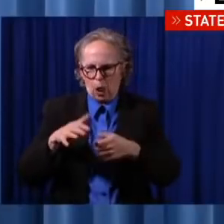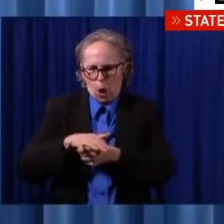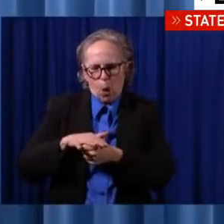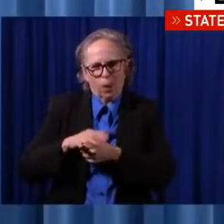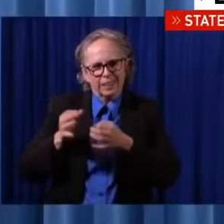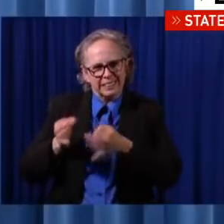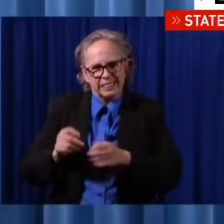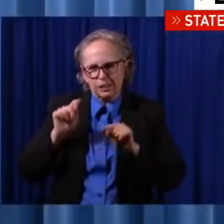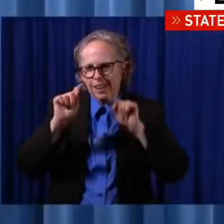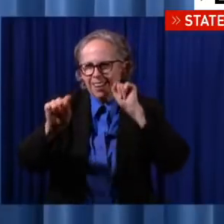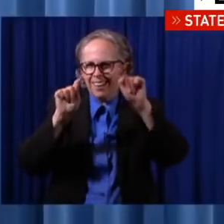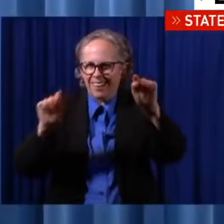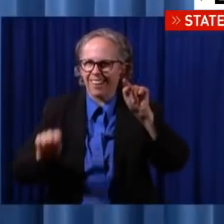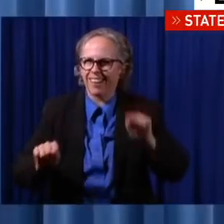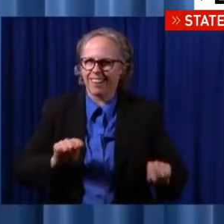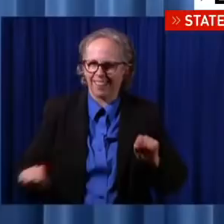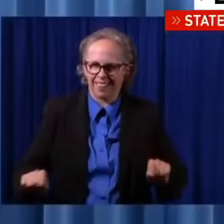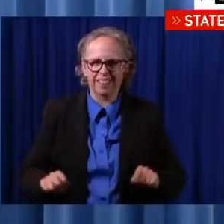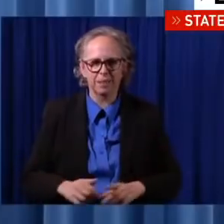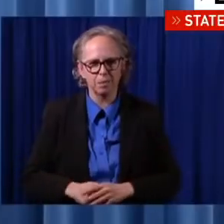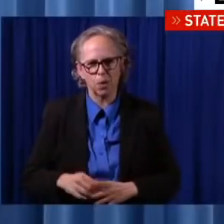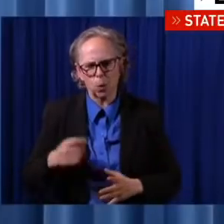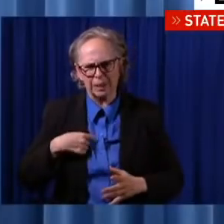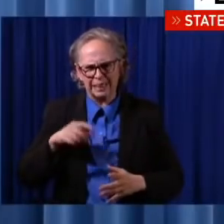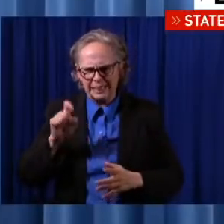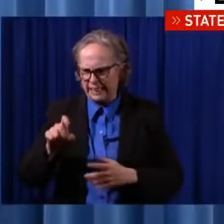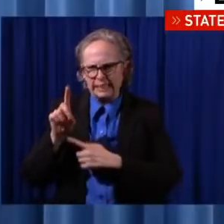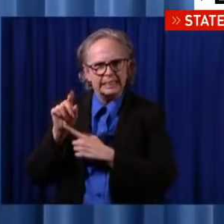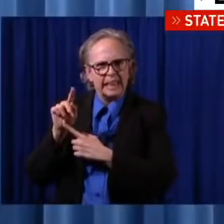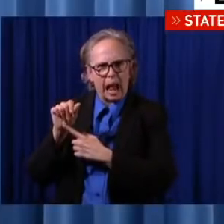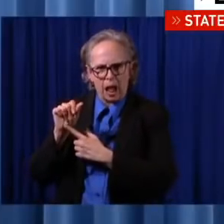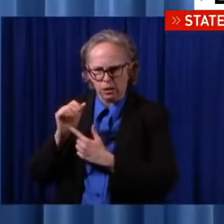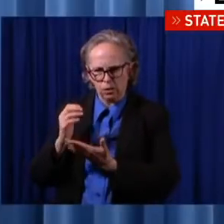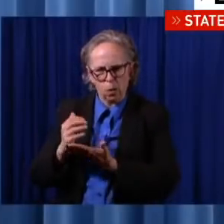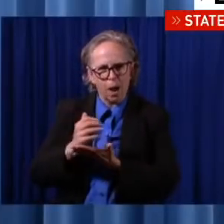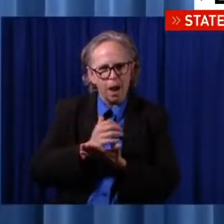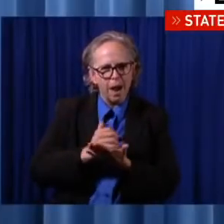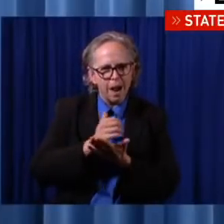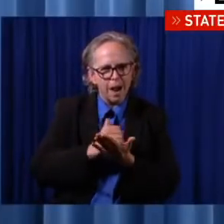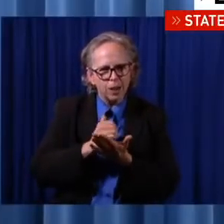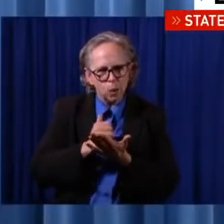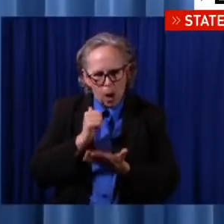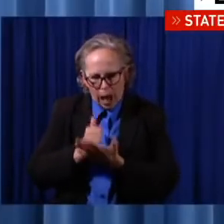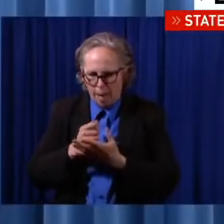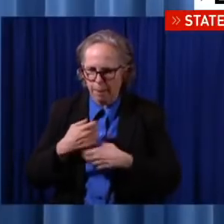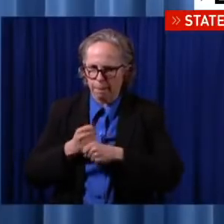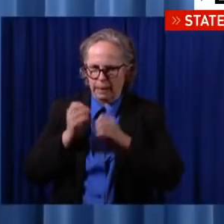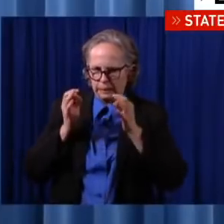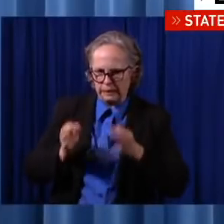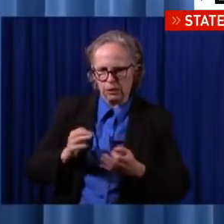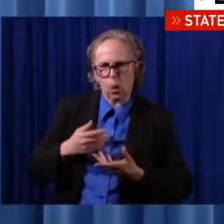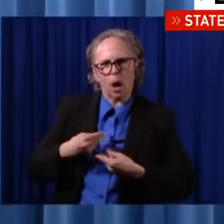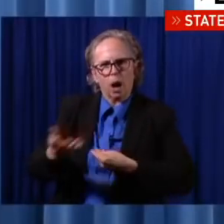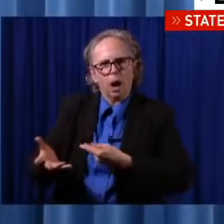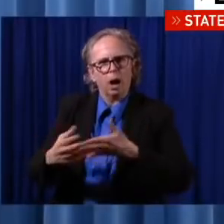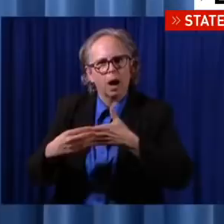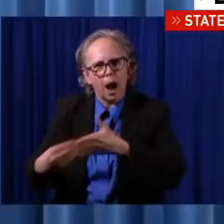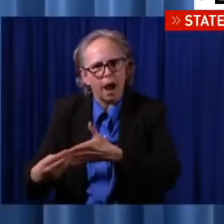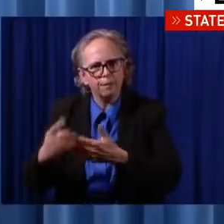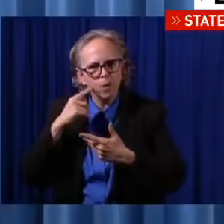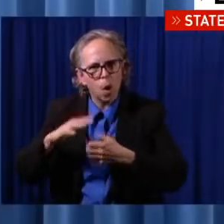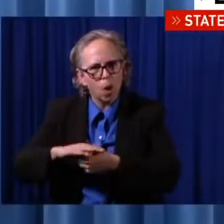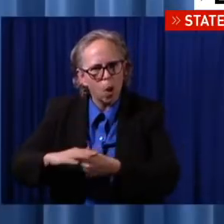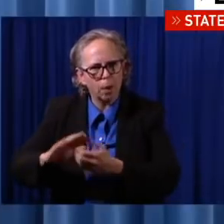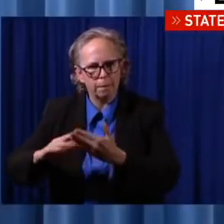getting that data to local officials, to local communities, is part of what we have